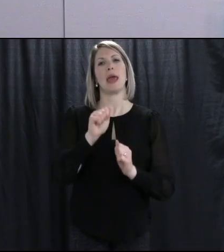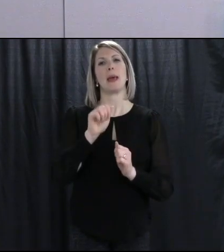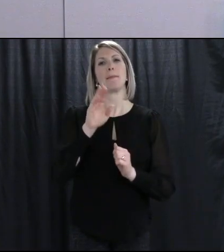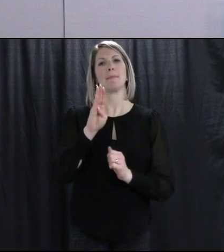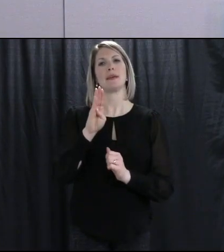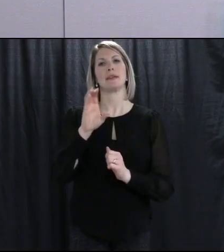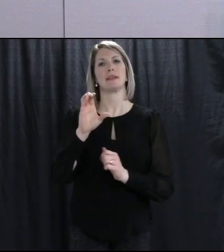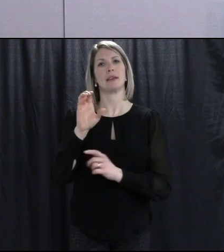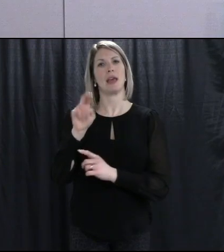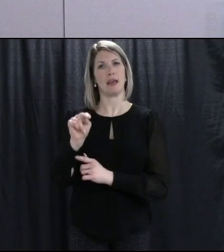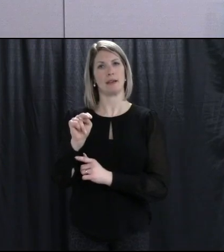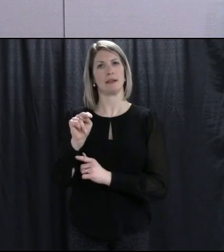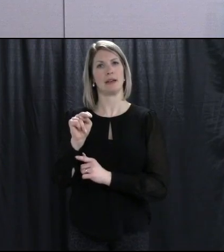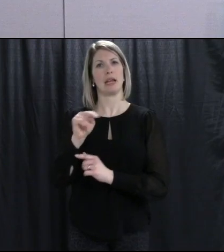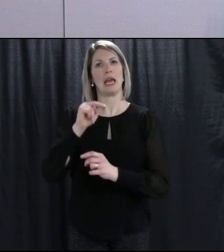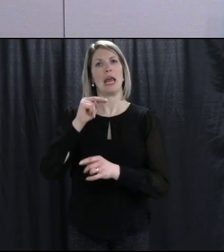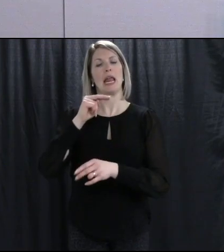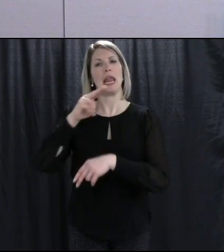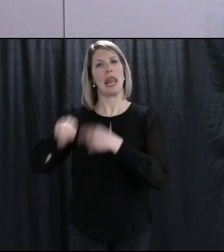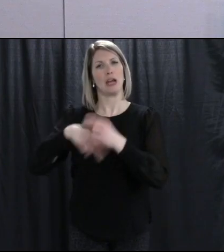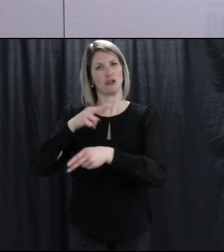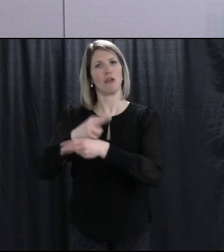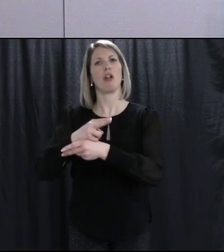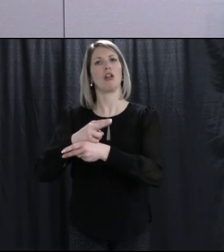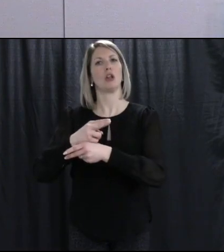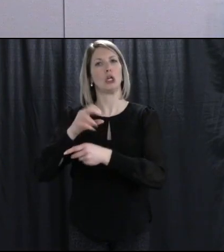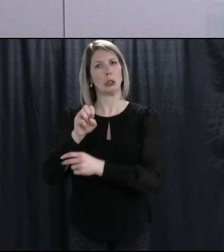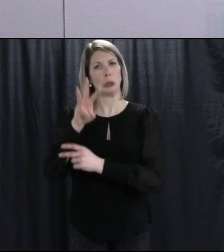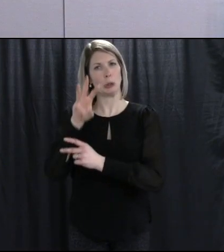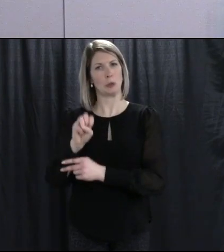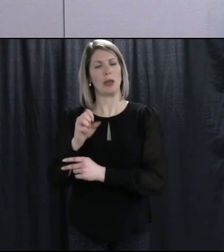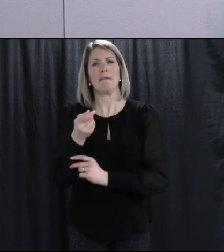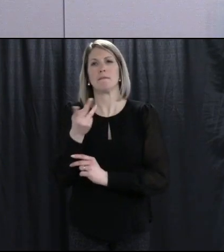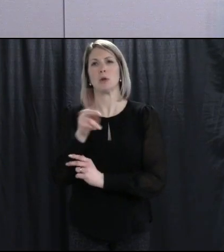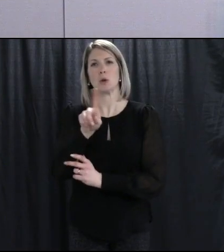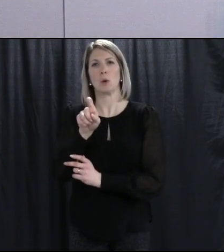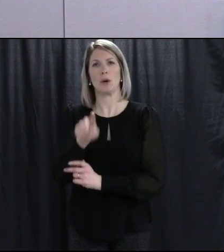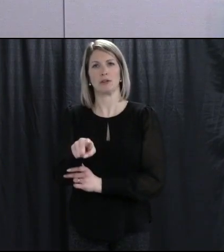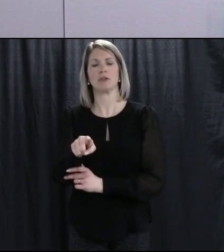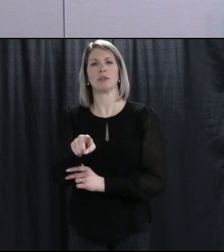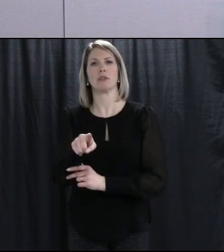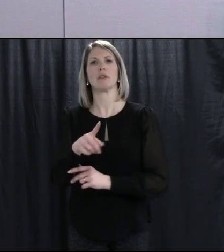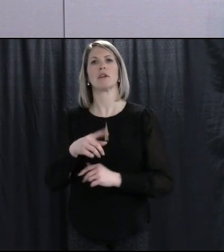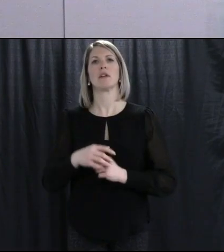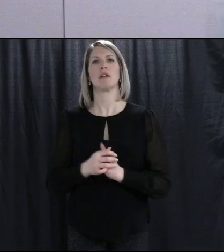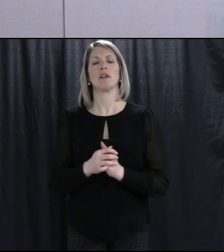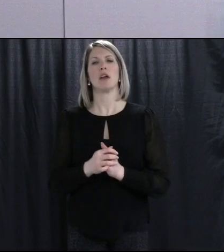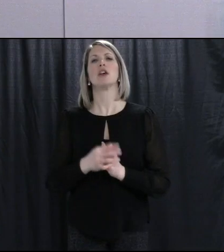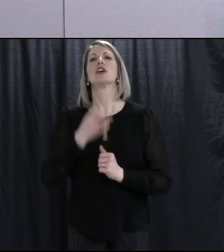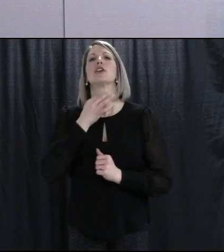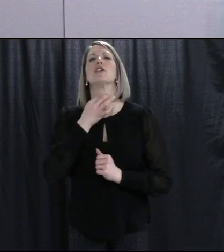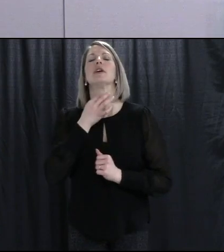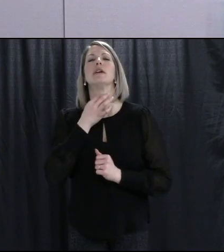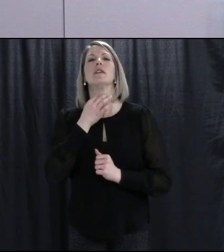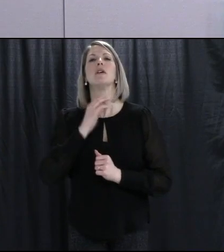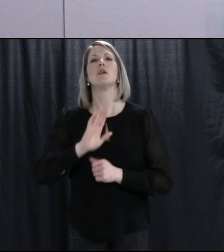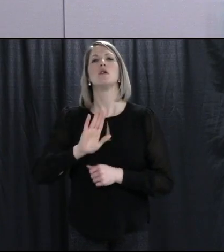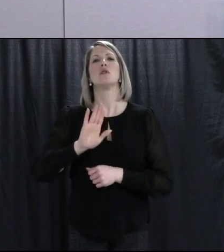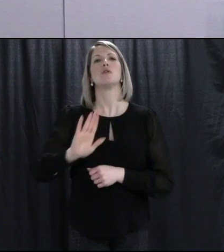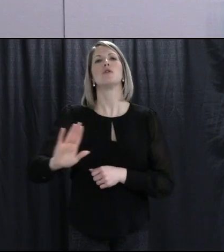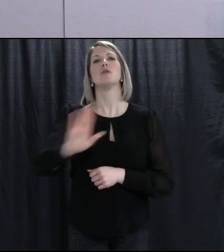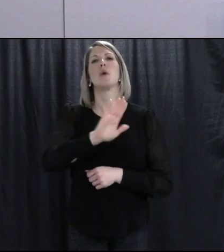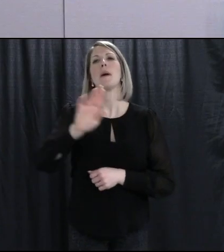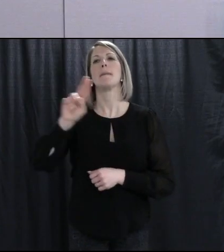News, and I do have a couple questions. First one is, what is the province doing to help the